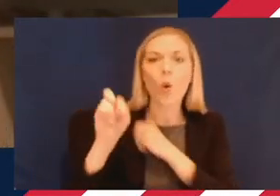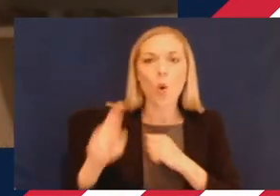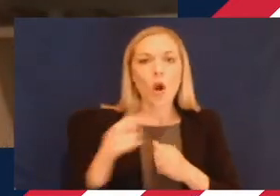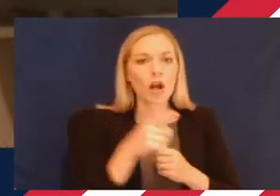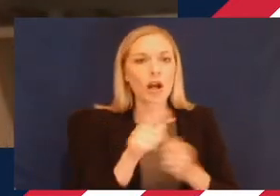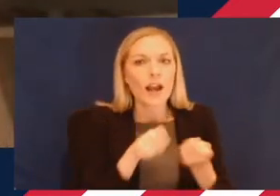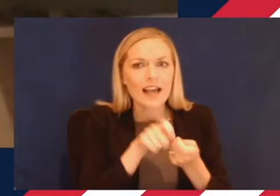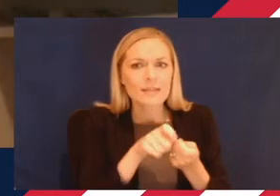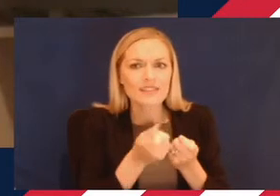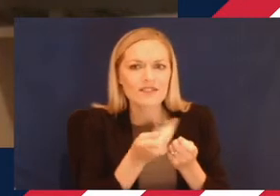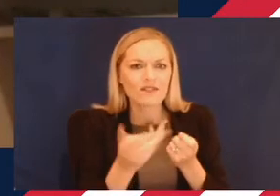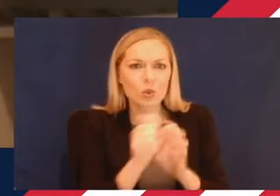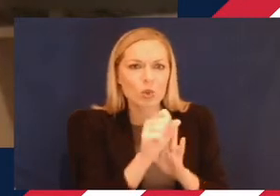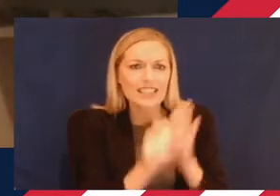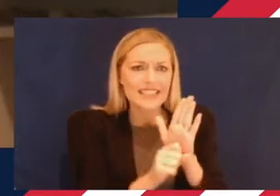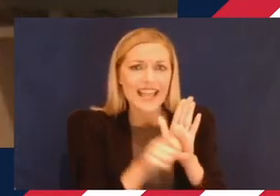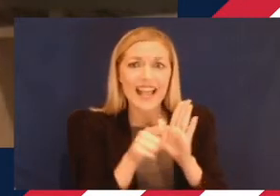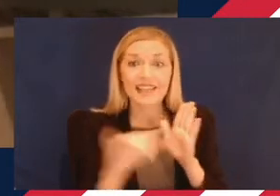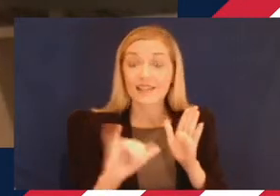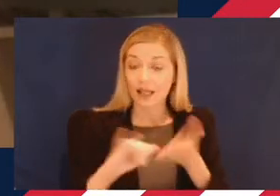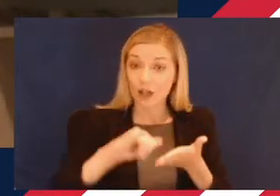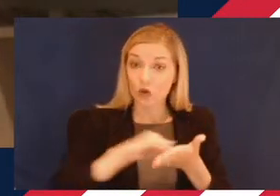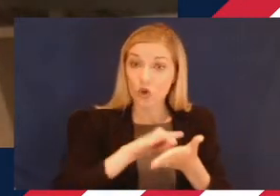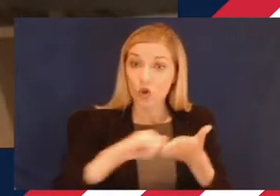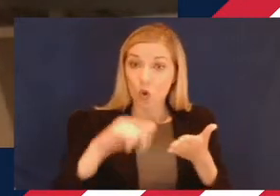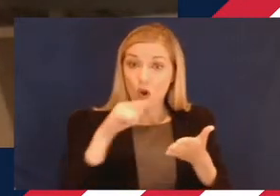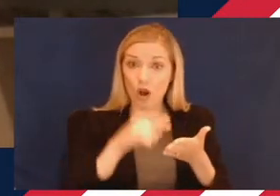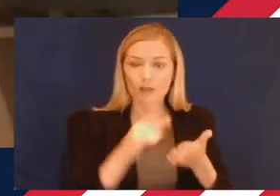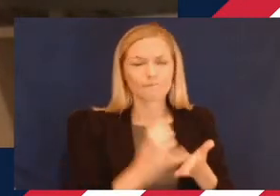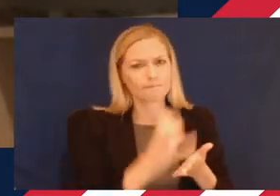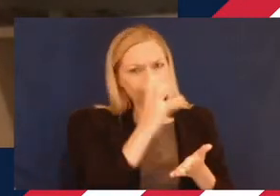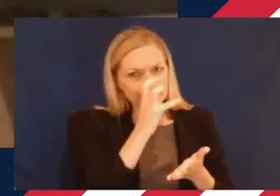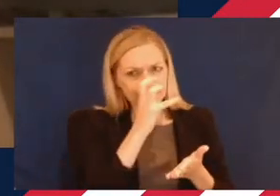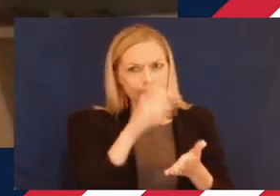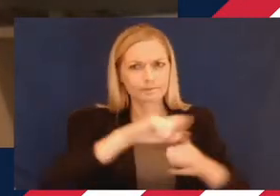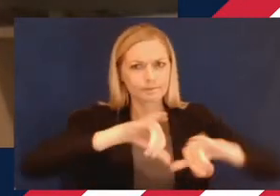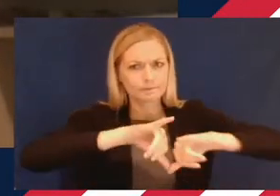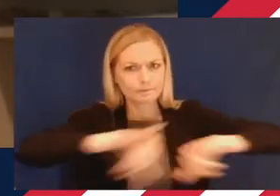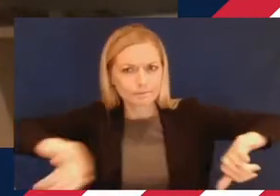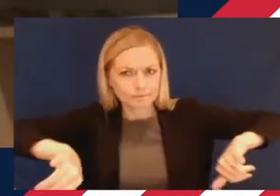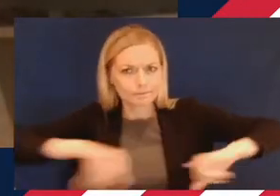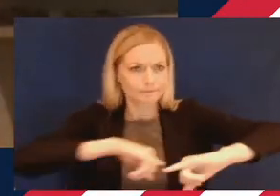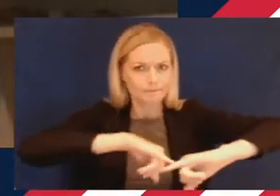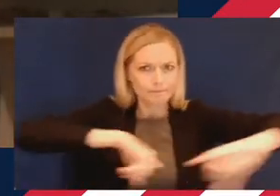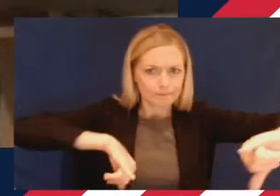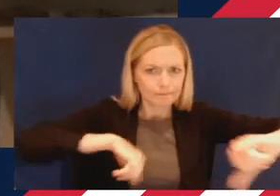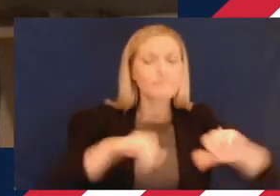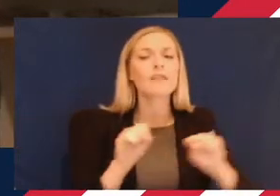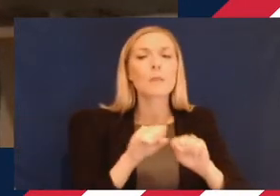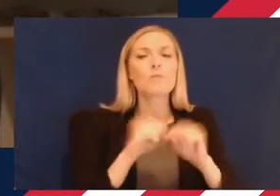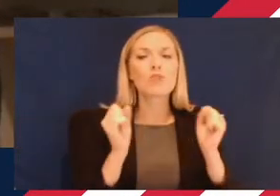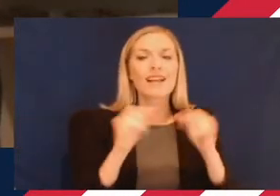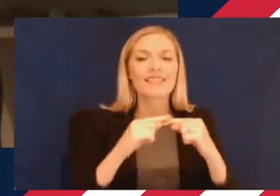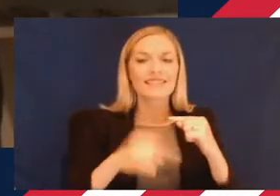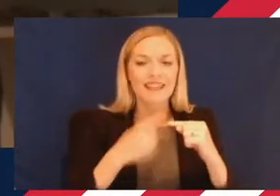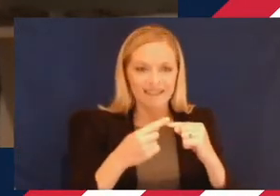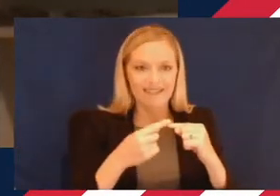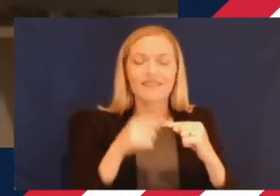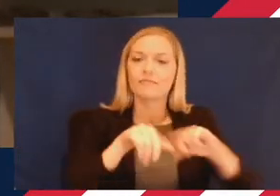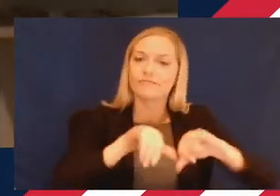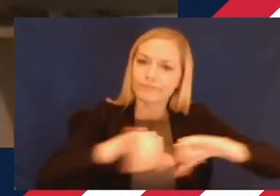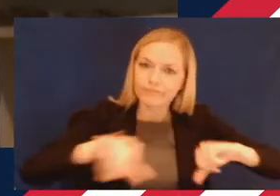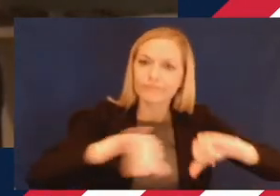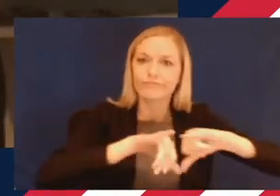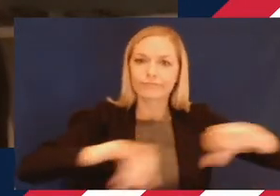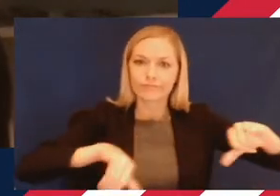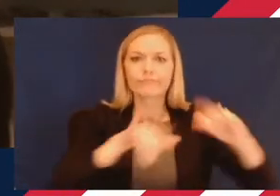hard hit by the virus, like New York. We know that strict physical distancing to break the cycle. personal behavior to include facial covering, physical